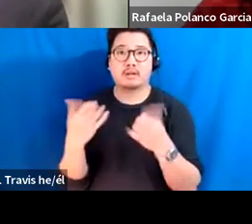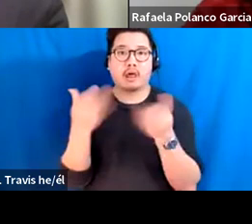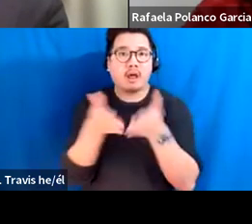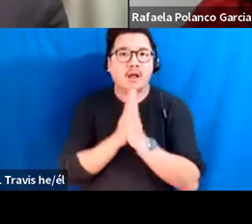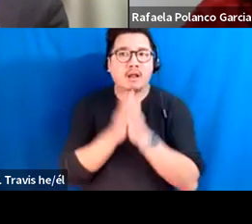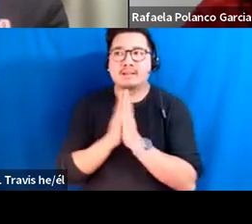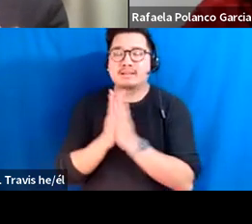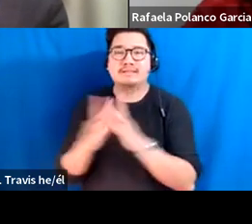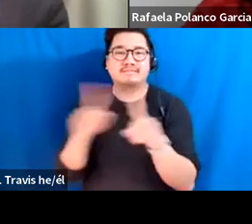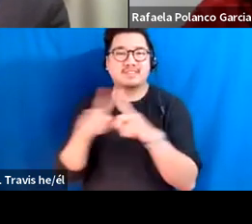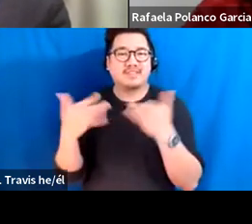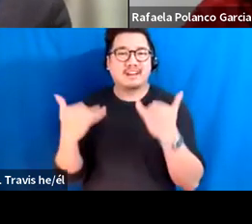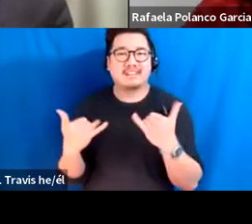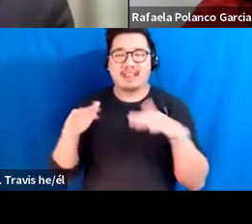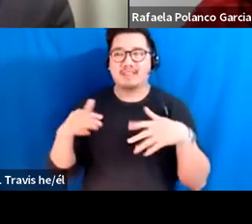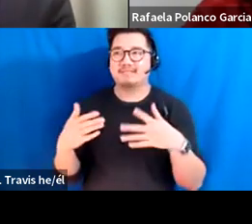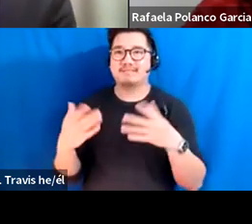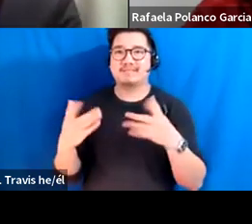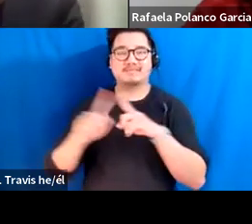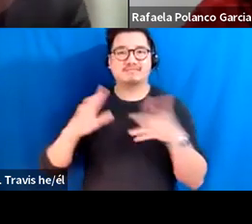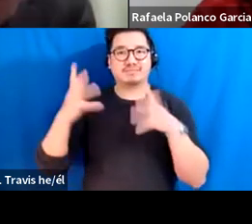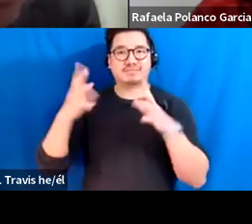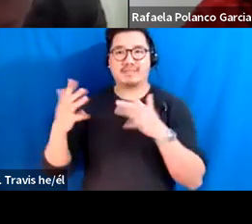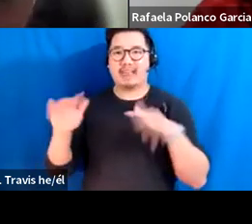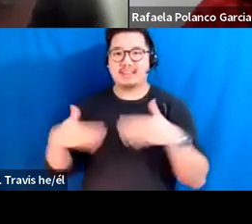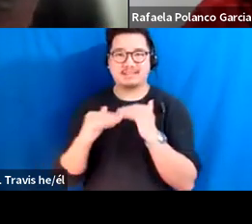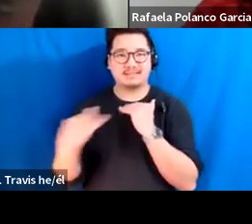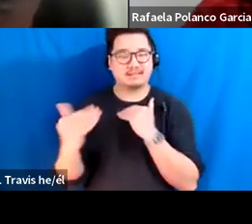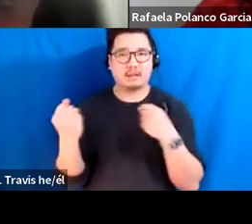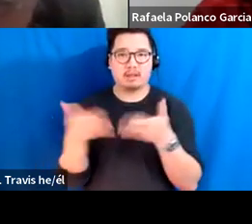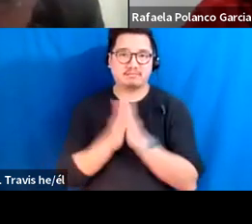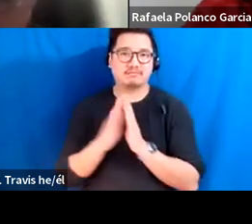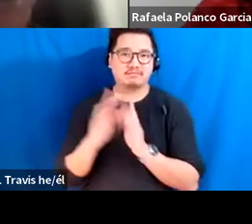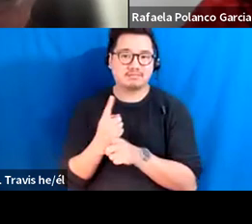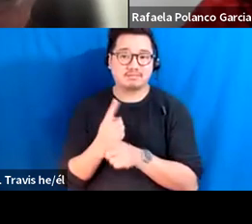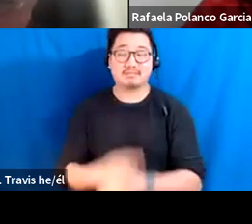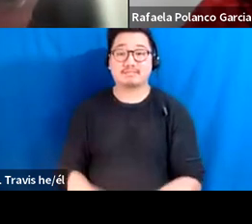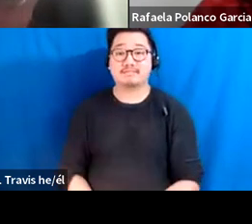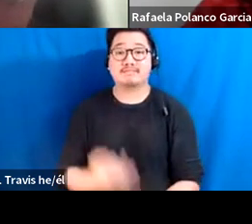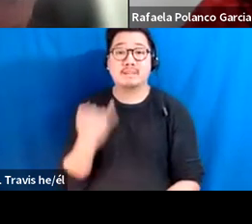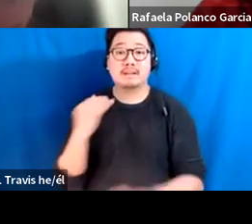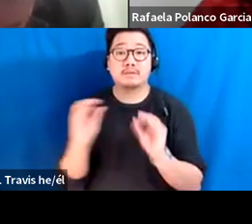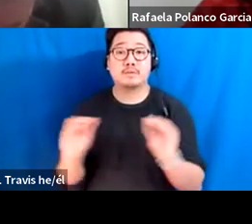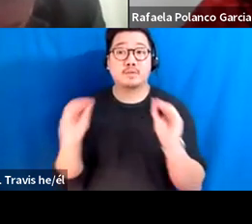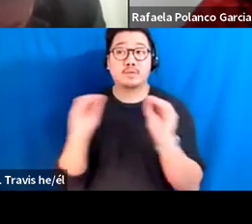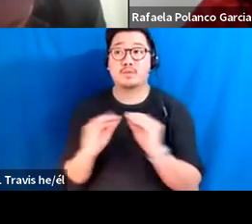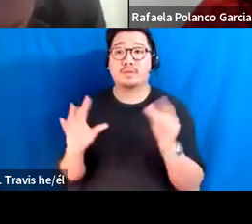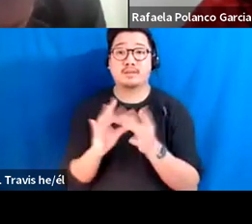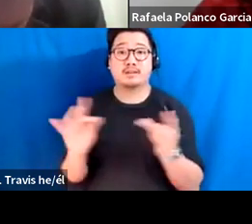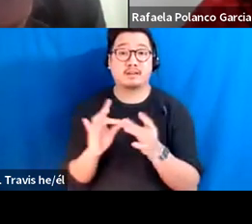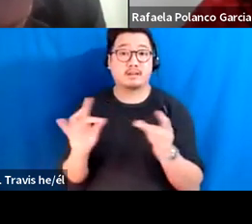yes thank you very much um if there's no further discussion i will now entertain a motion to receive the